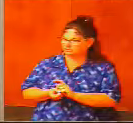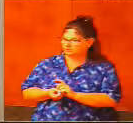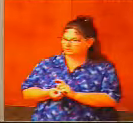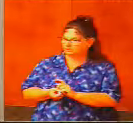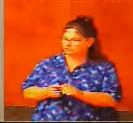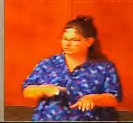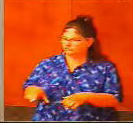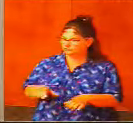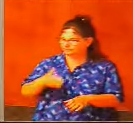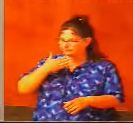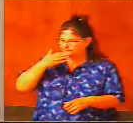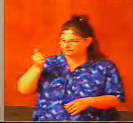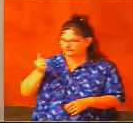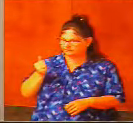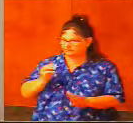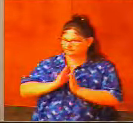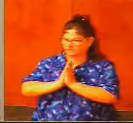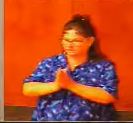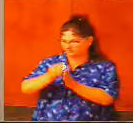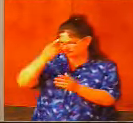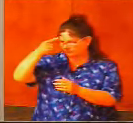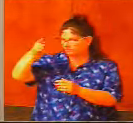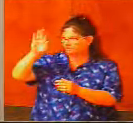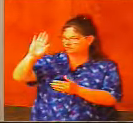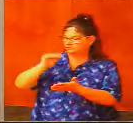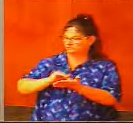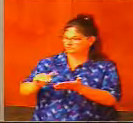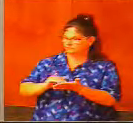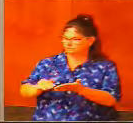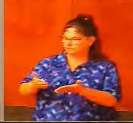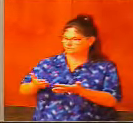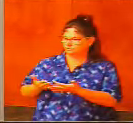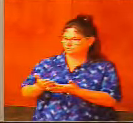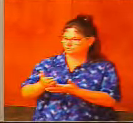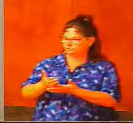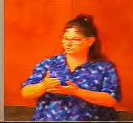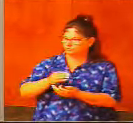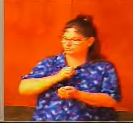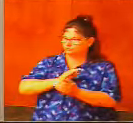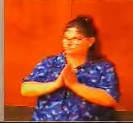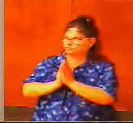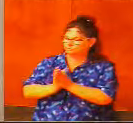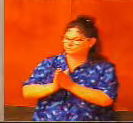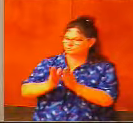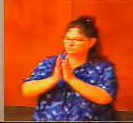to do better, to seek God's forgiveness through repentance and prayer. If you